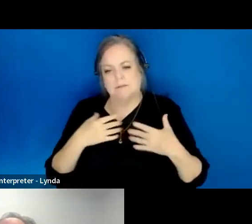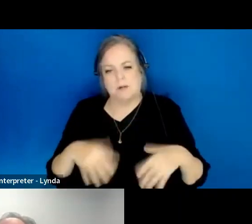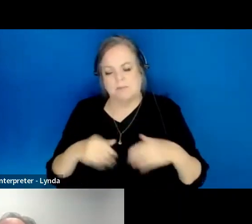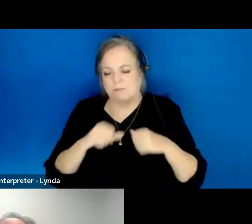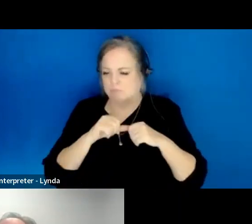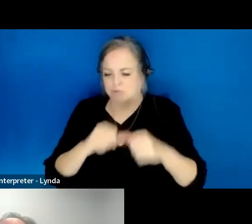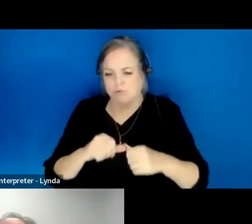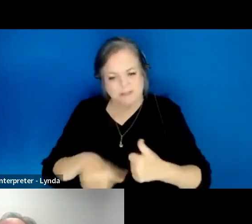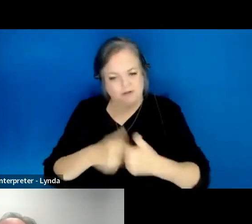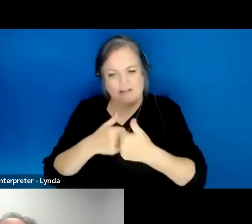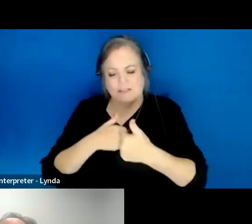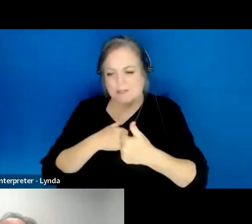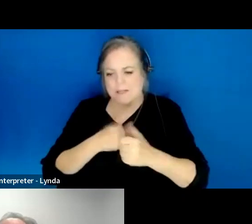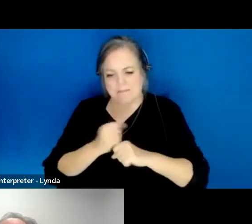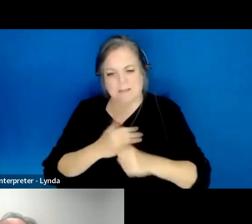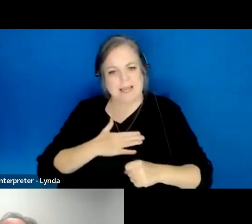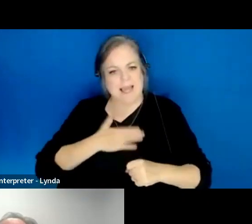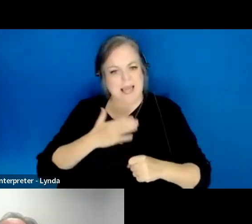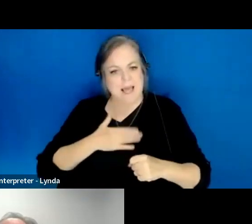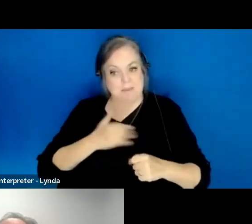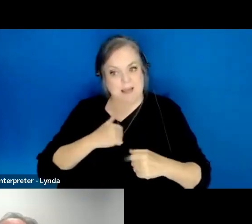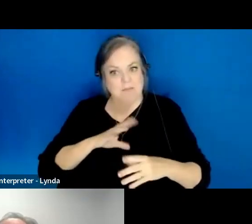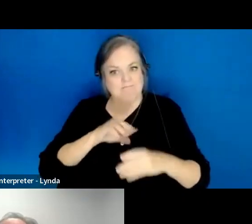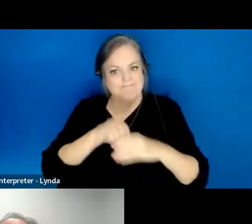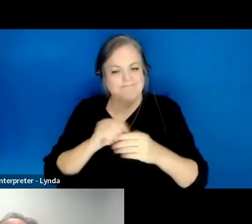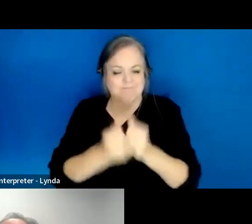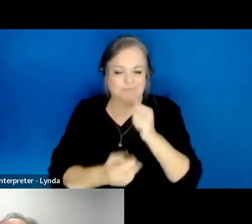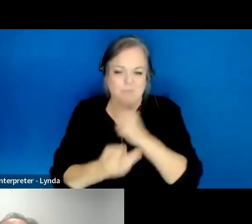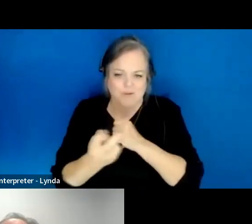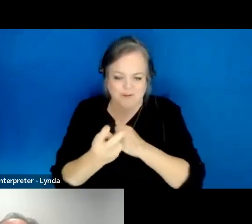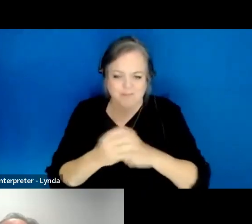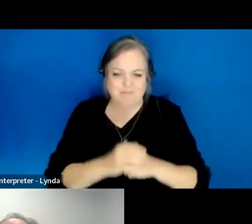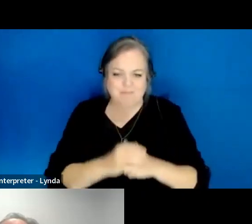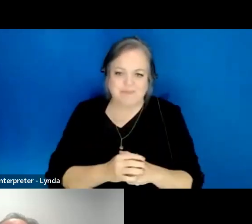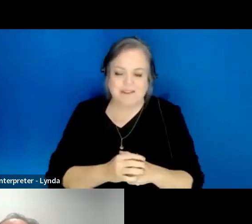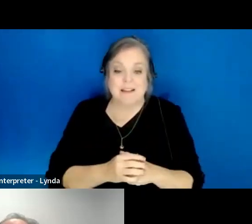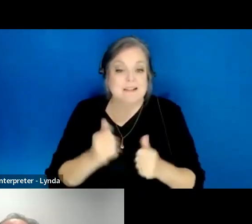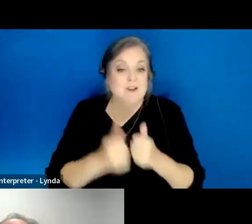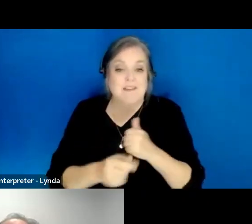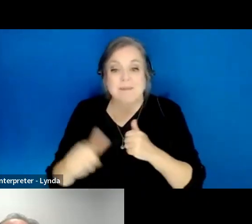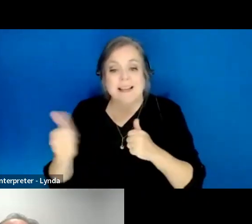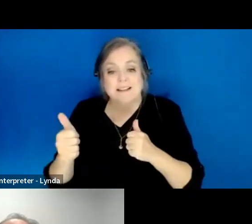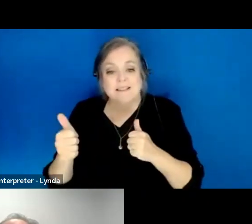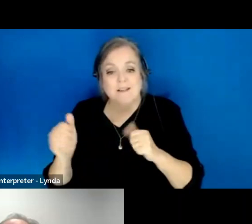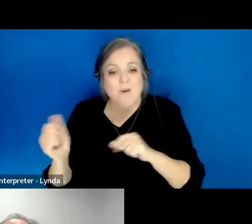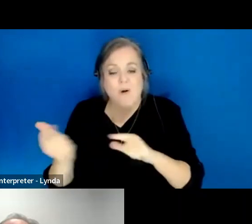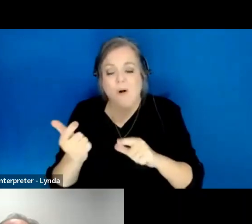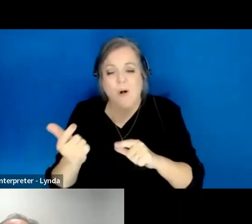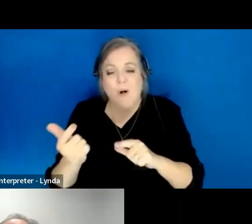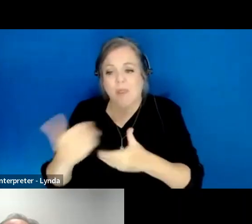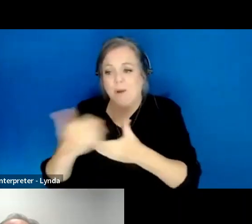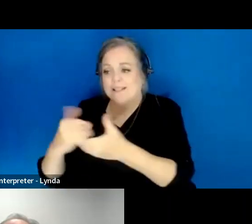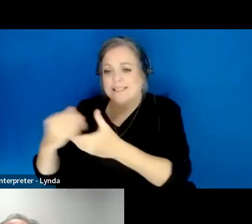and challenge me and make me happy that I'm affiliated with both of you. So Everybody else, all the audience participants, thank